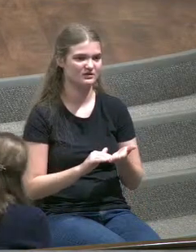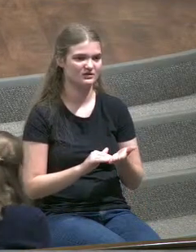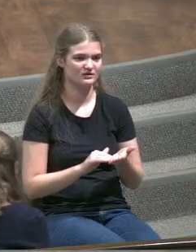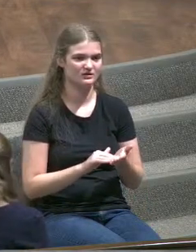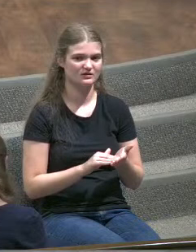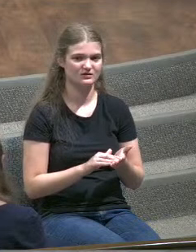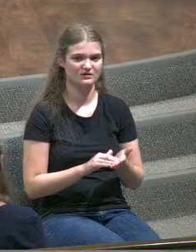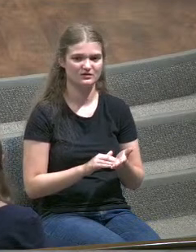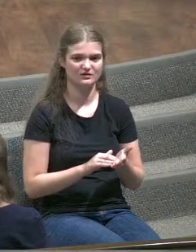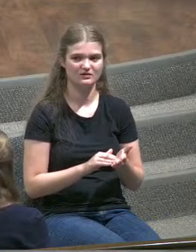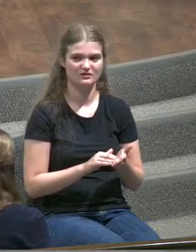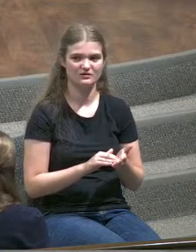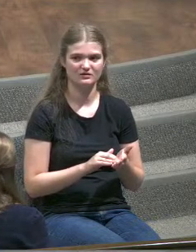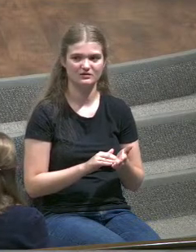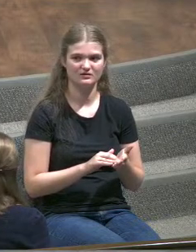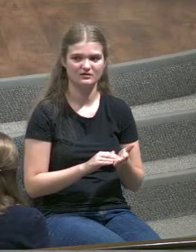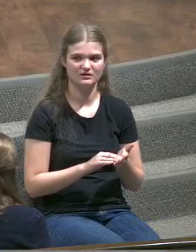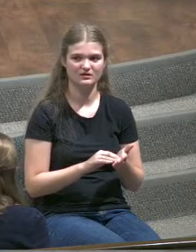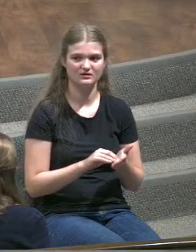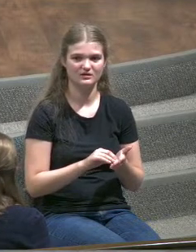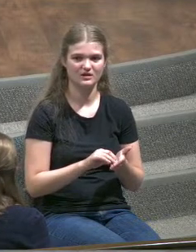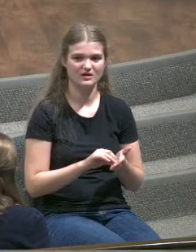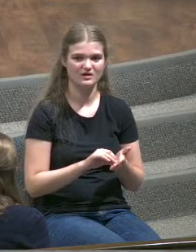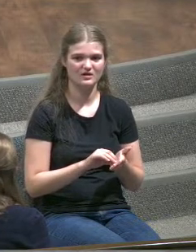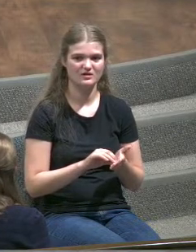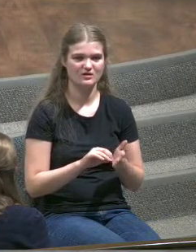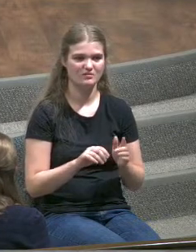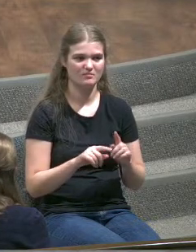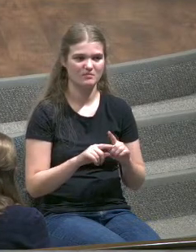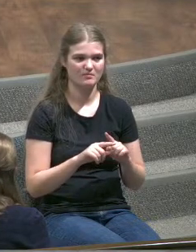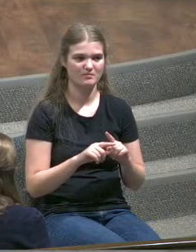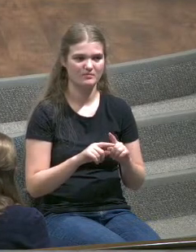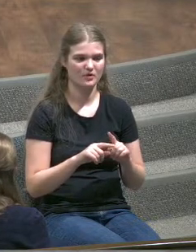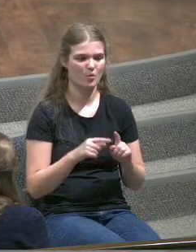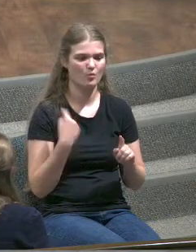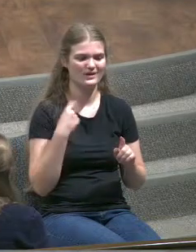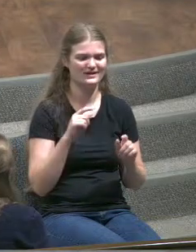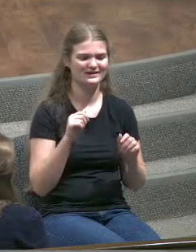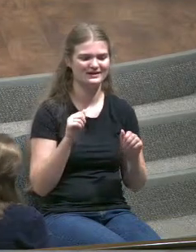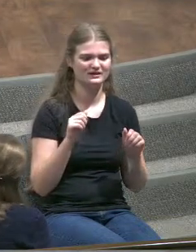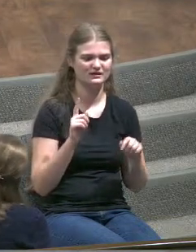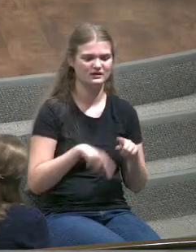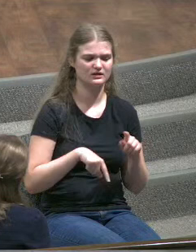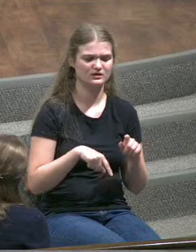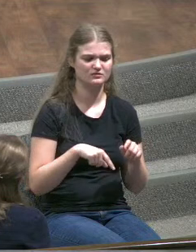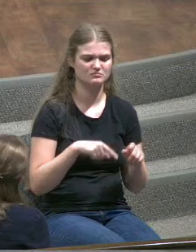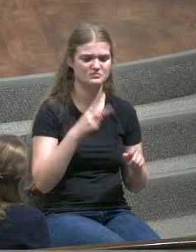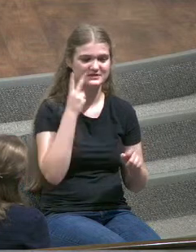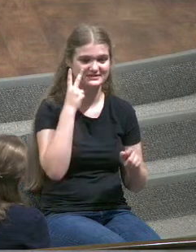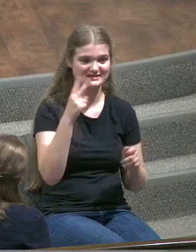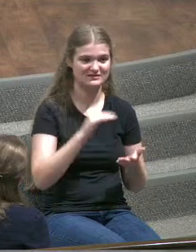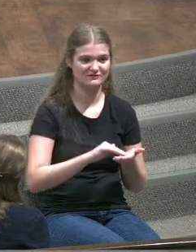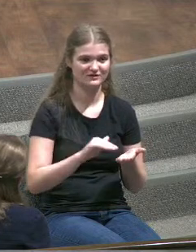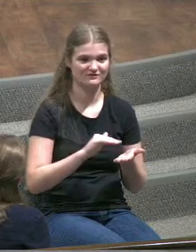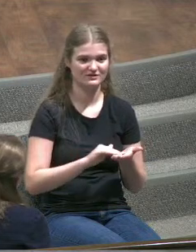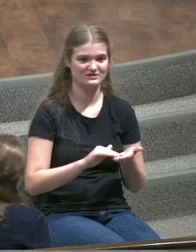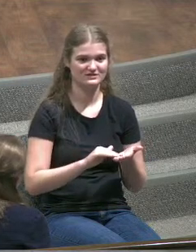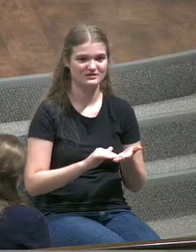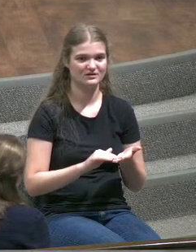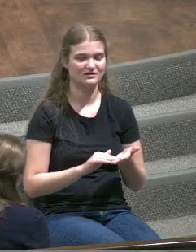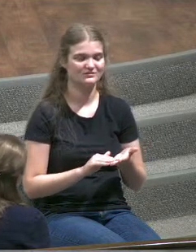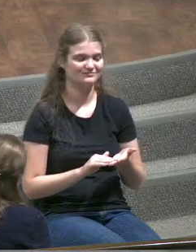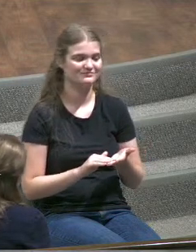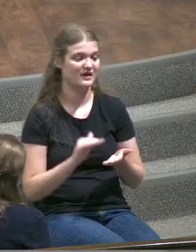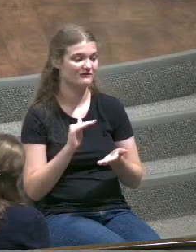are forgiven and it goes down and a white flag comes up. It doesn't work like that, right? We can't physically see that. It is an incredible act